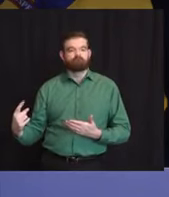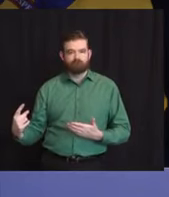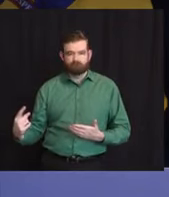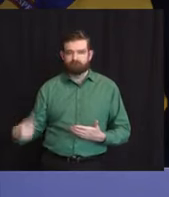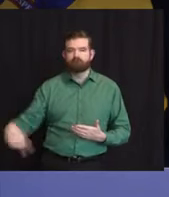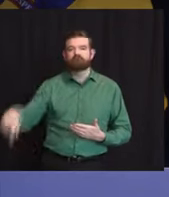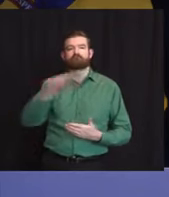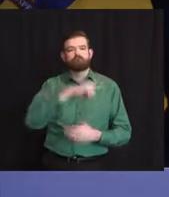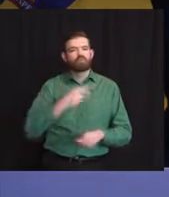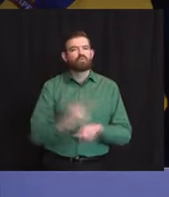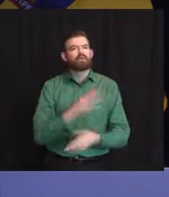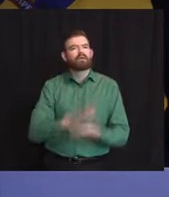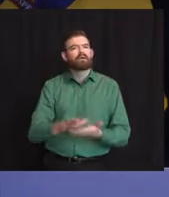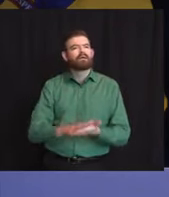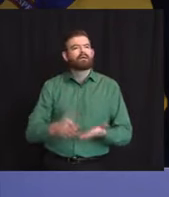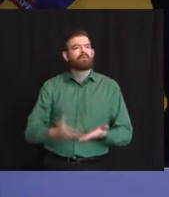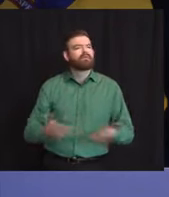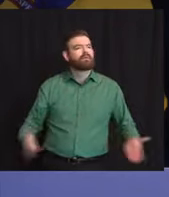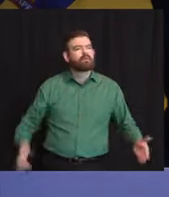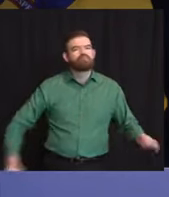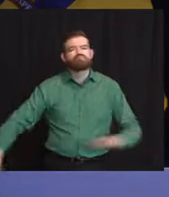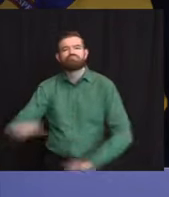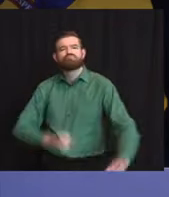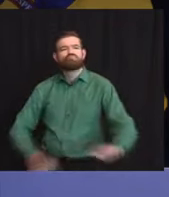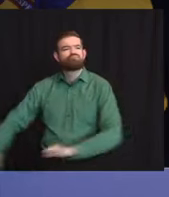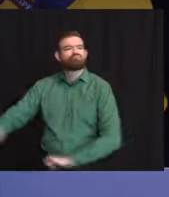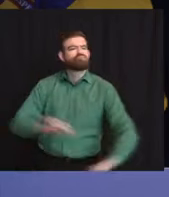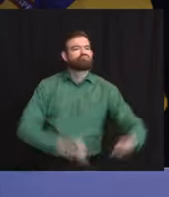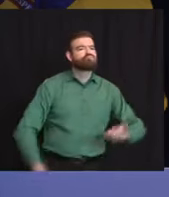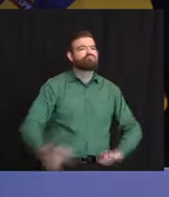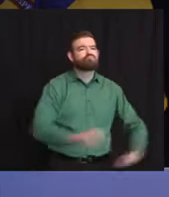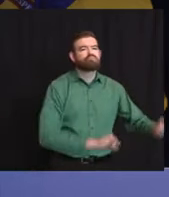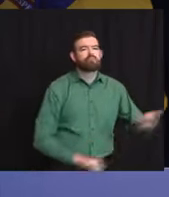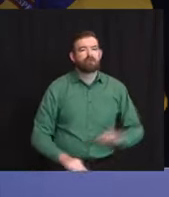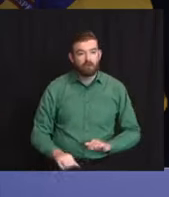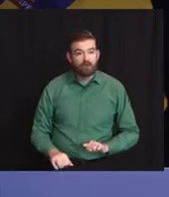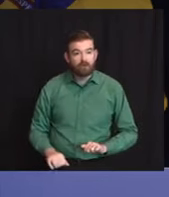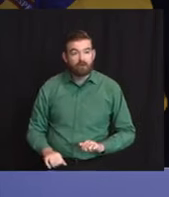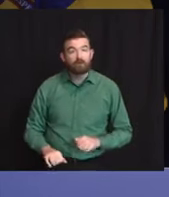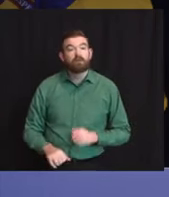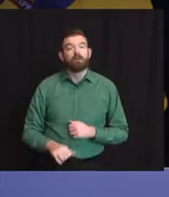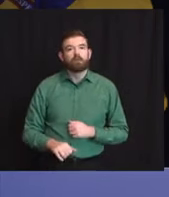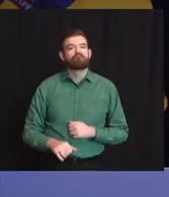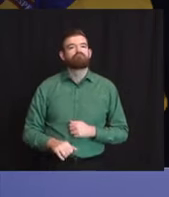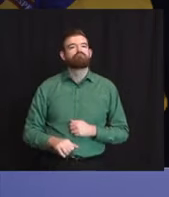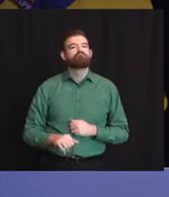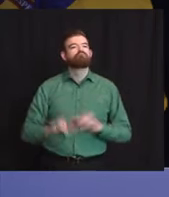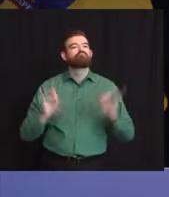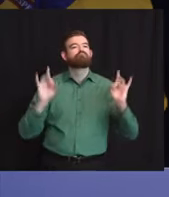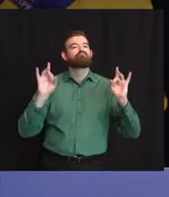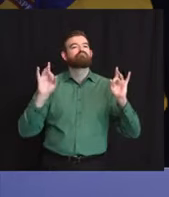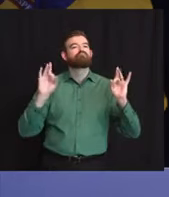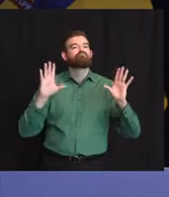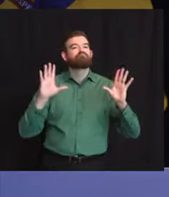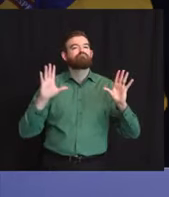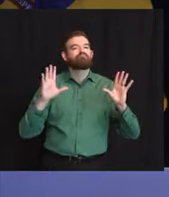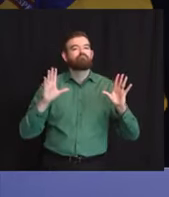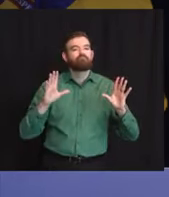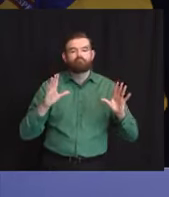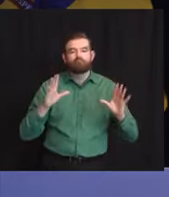getting at the Poison Center. As a reminder, follow the product's instructions closely.